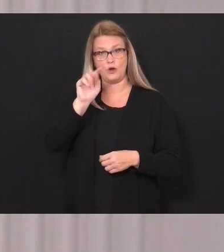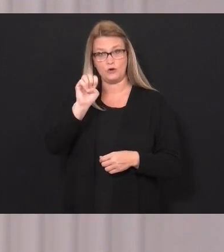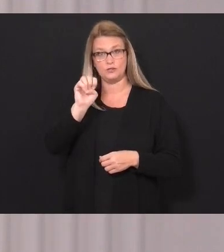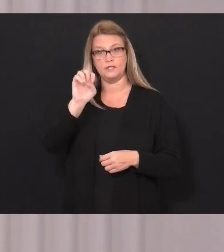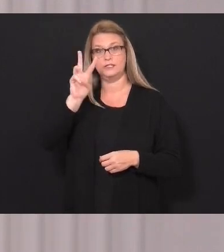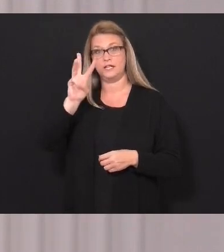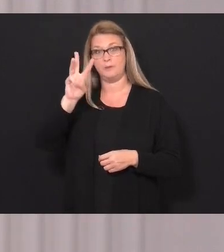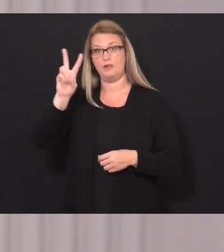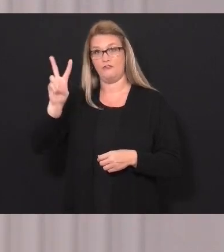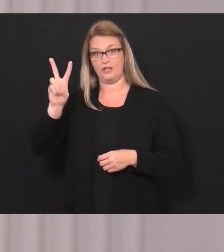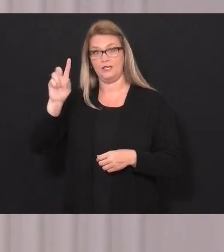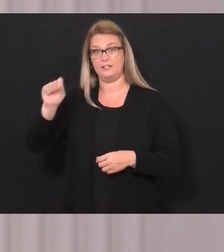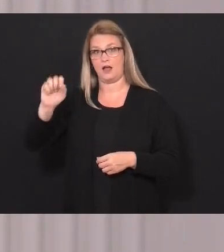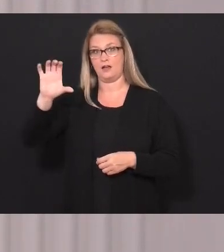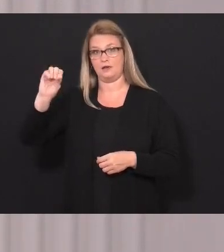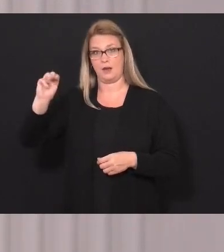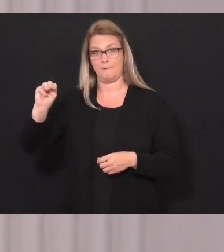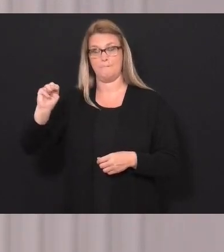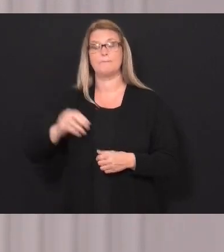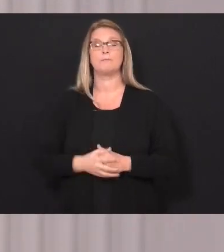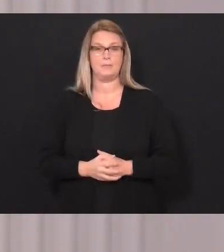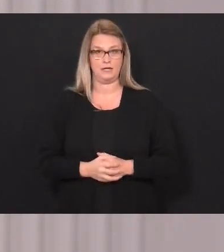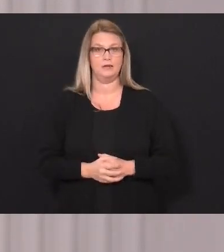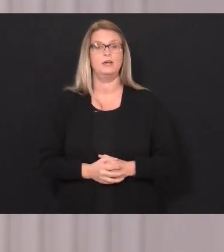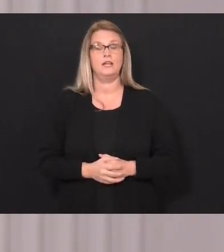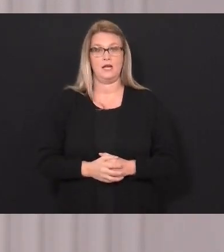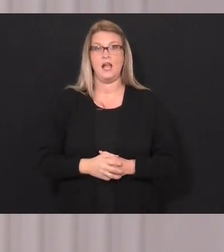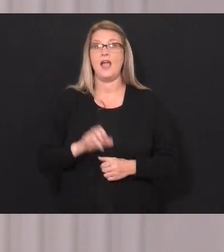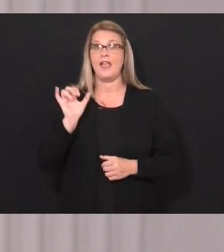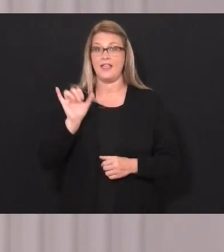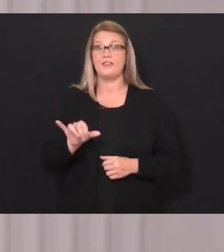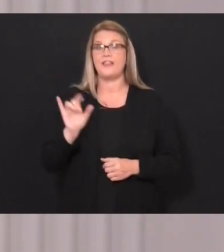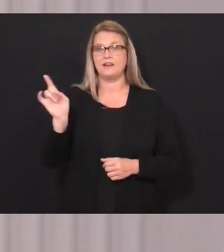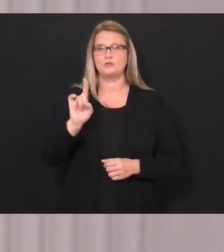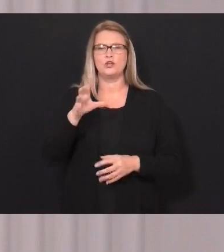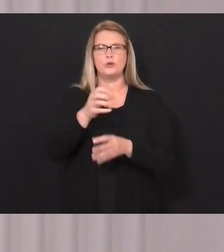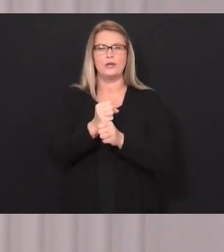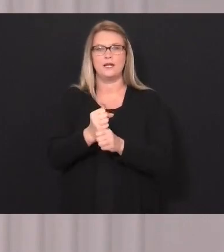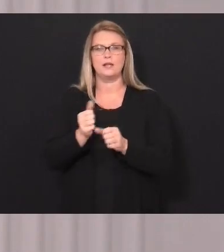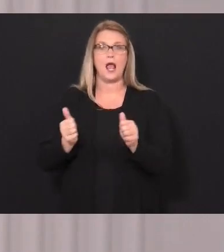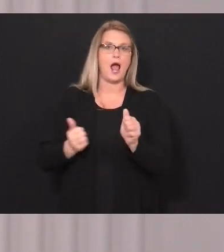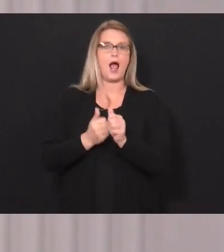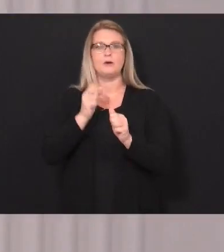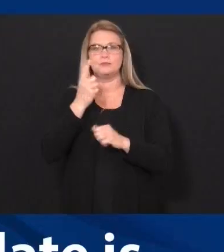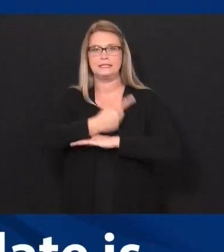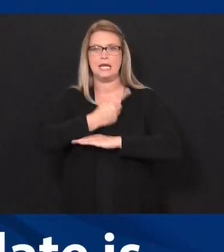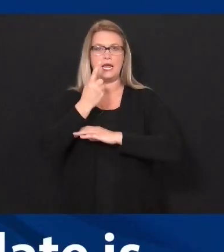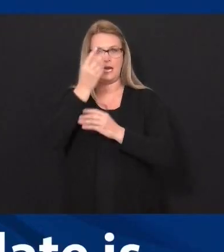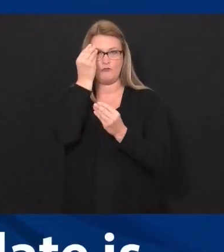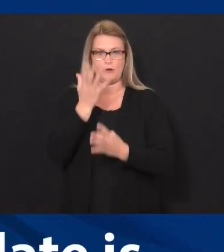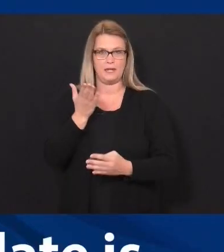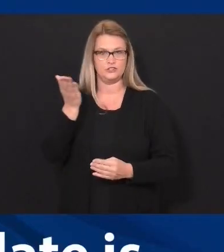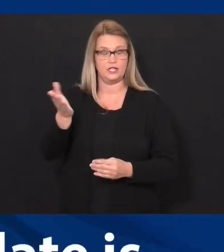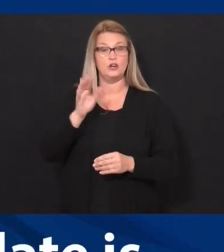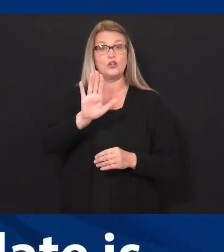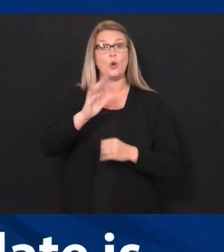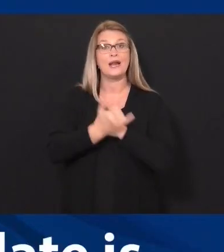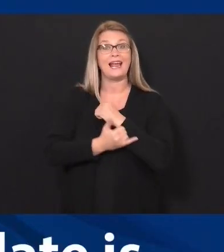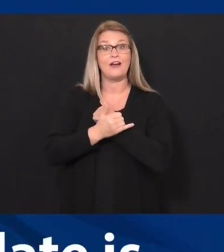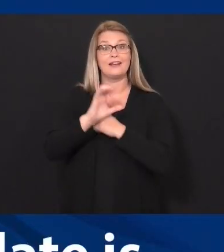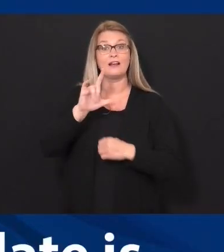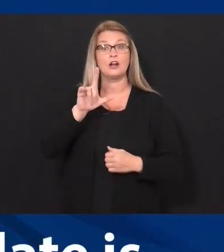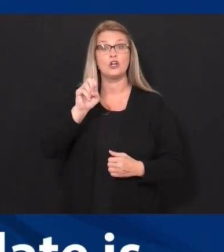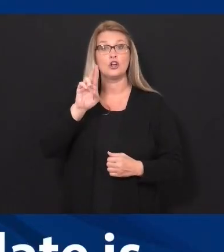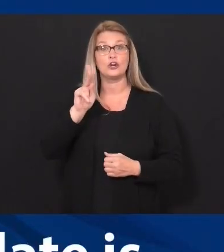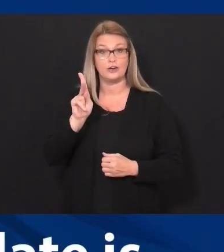govotewv.com. Govotewv.com. We will get the most current up-to-date information there, as well as your county clerks. And one more shout out to the